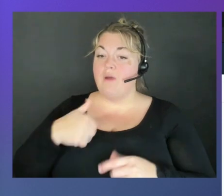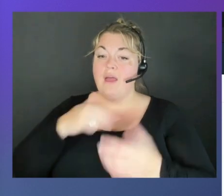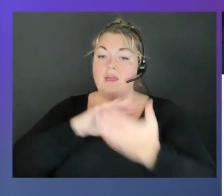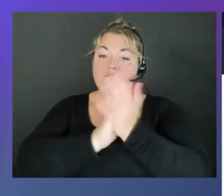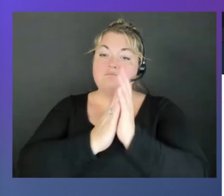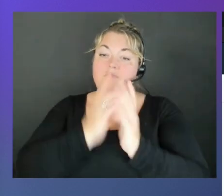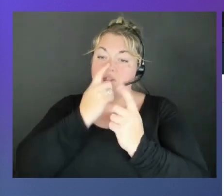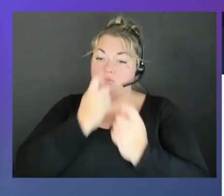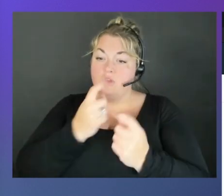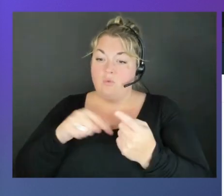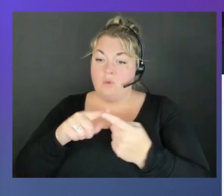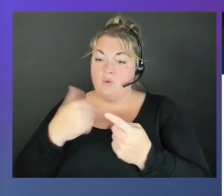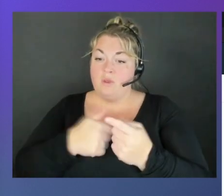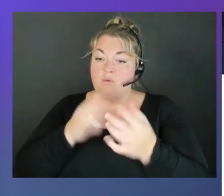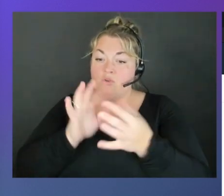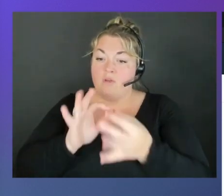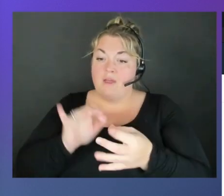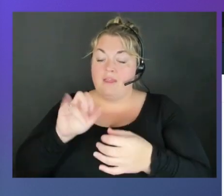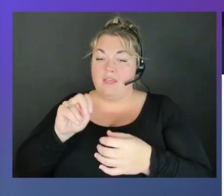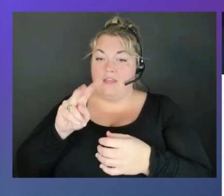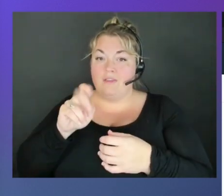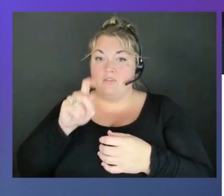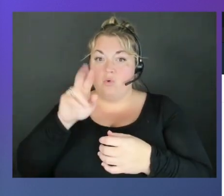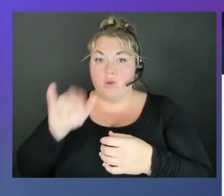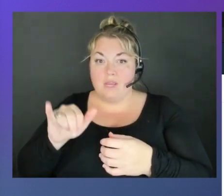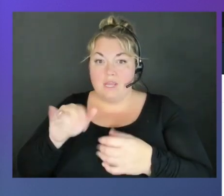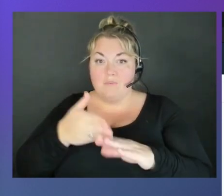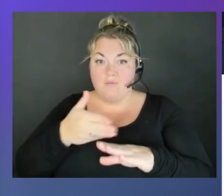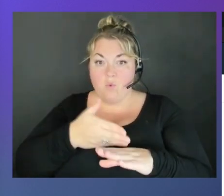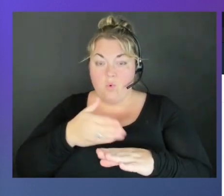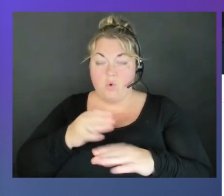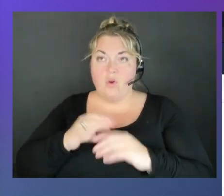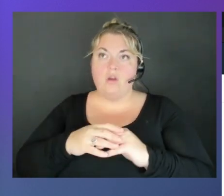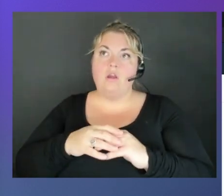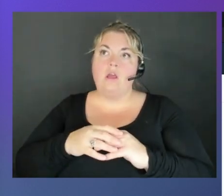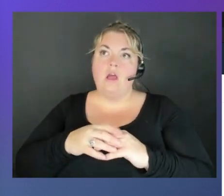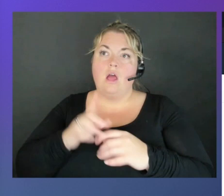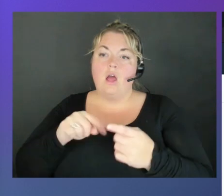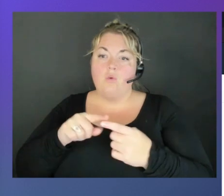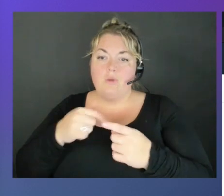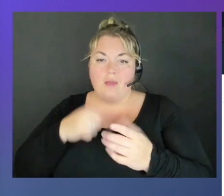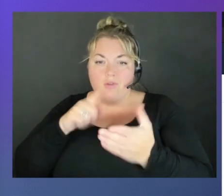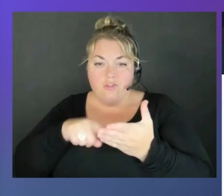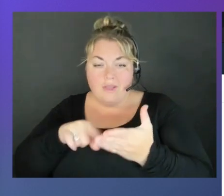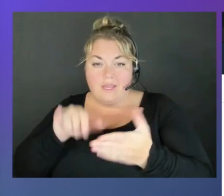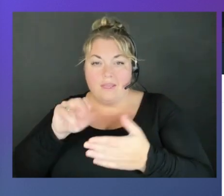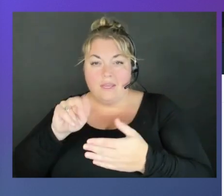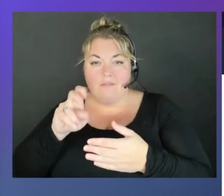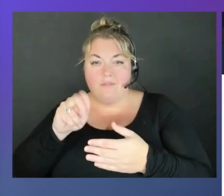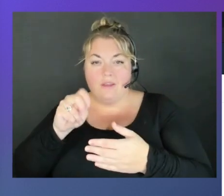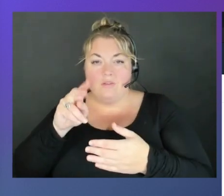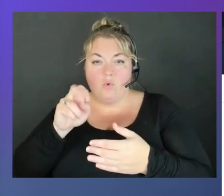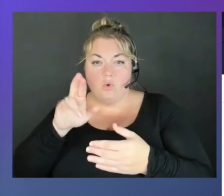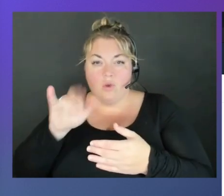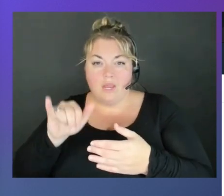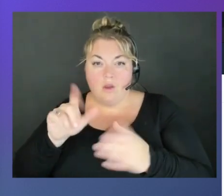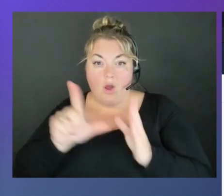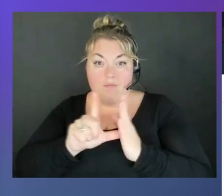little bit about inventory before, and you know, when I was doing the inventory, you know, automatically using the Systems Manager agent, I